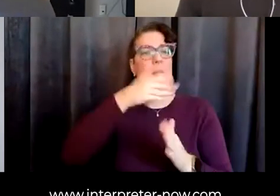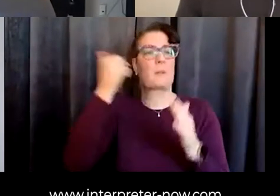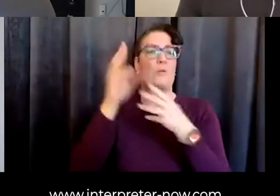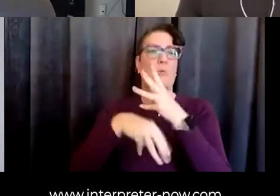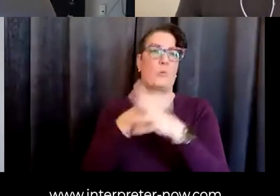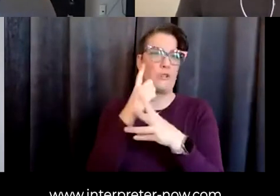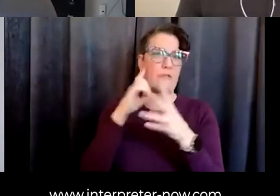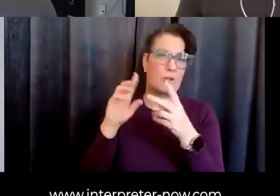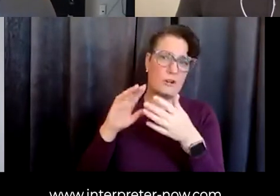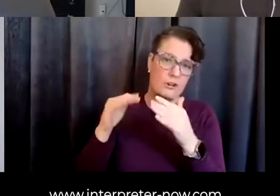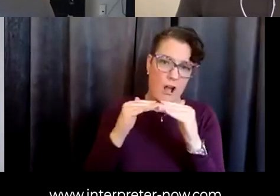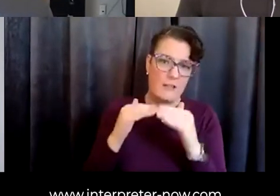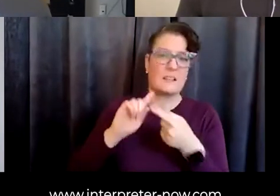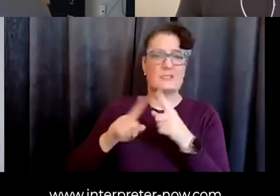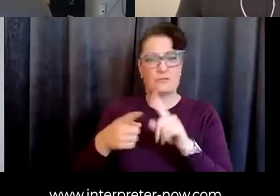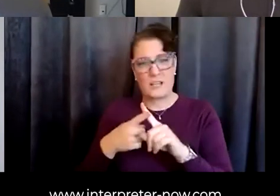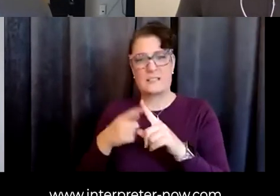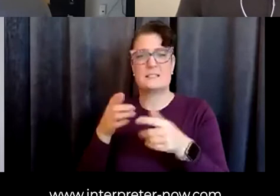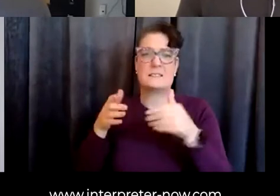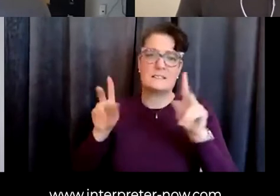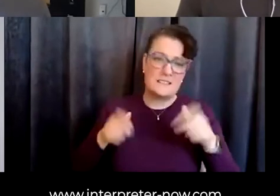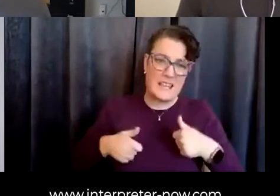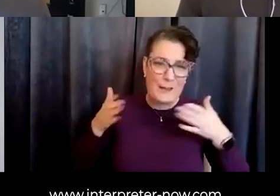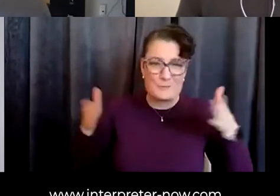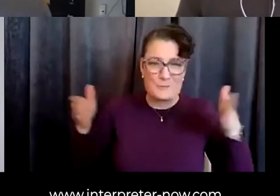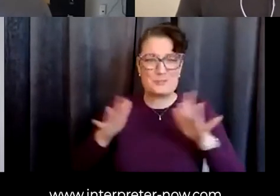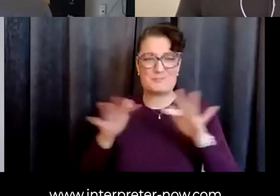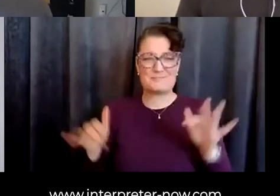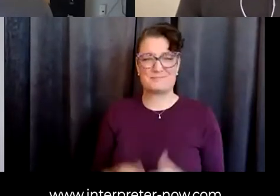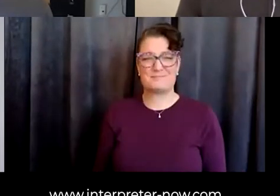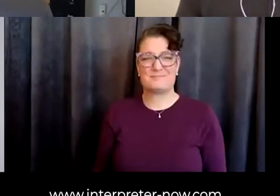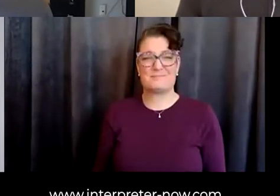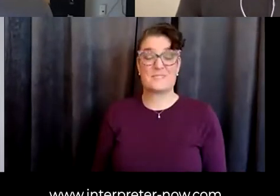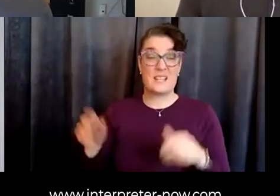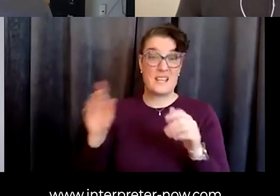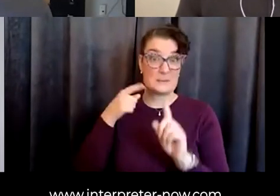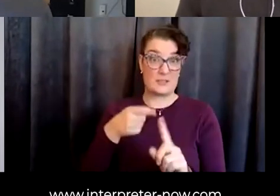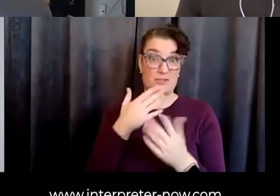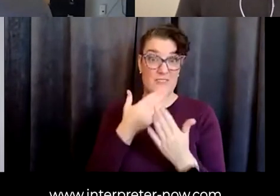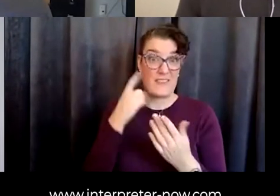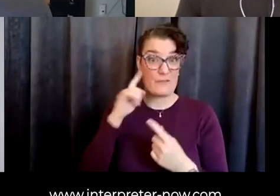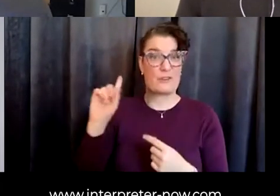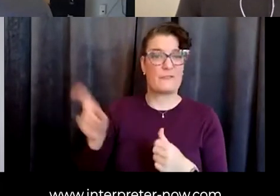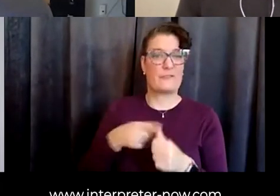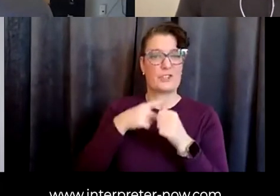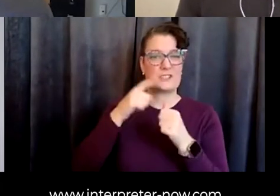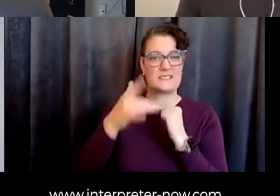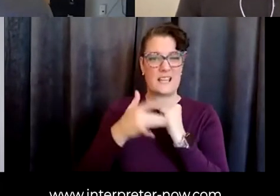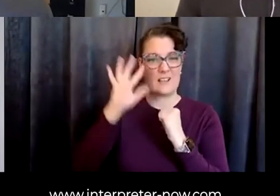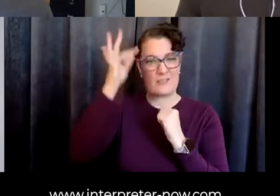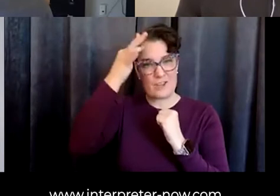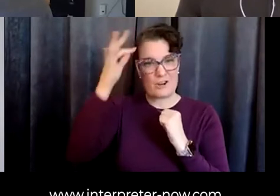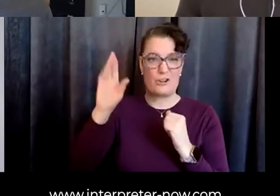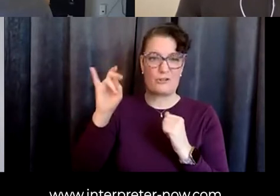as well. A special thank you today to First Tech Federal Credit Union for sponsoring this episode.